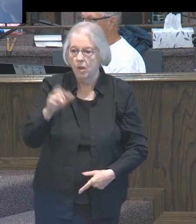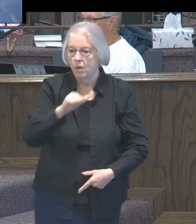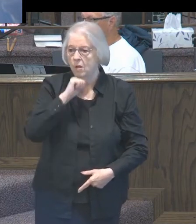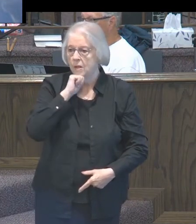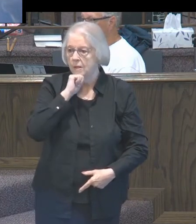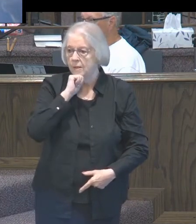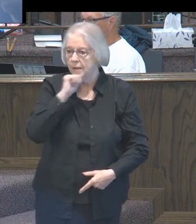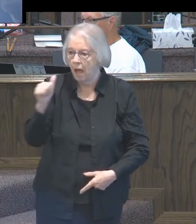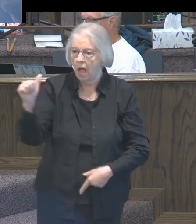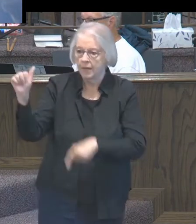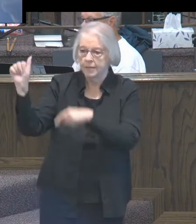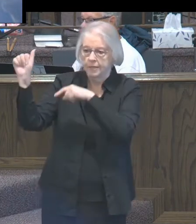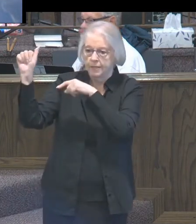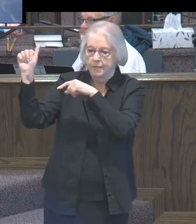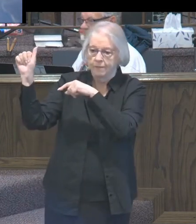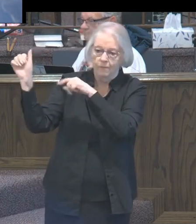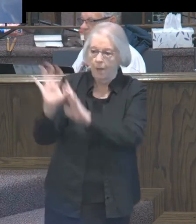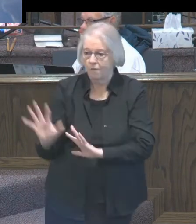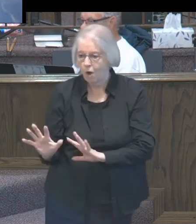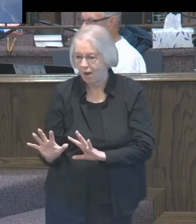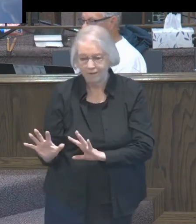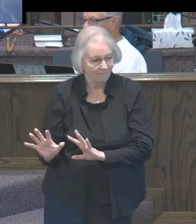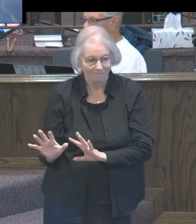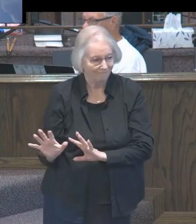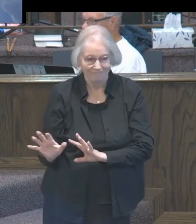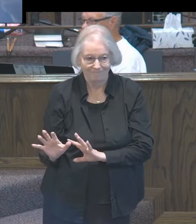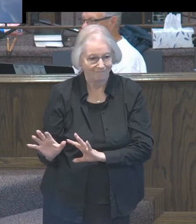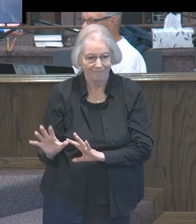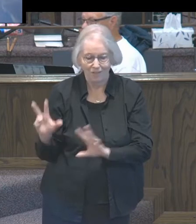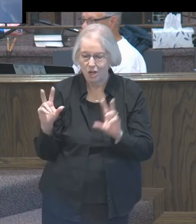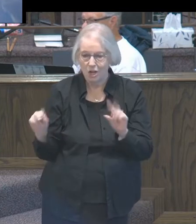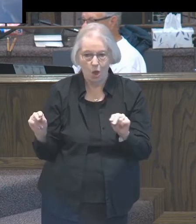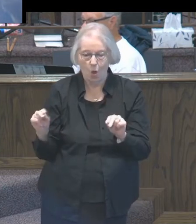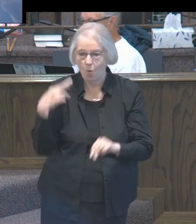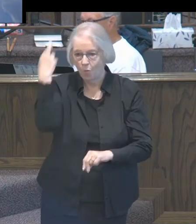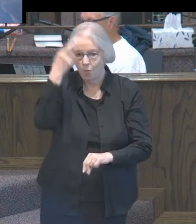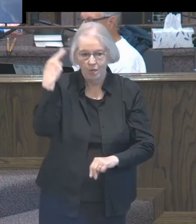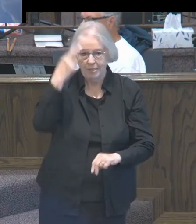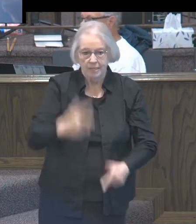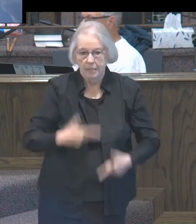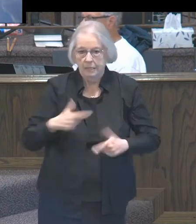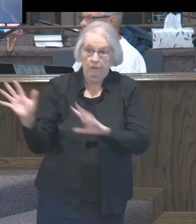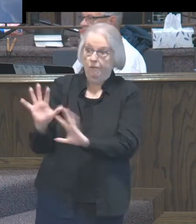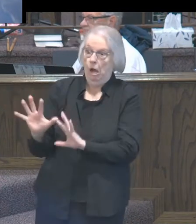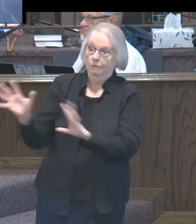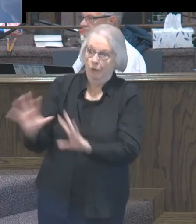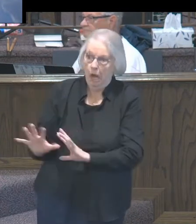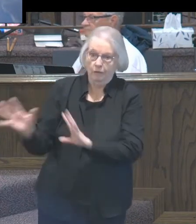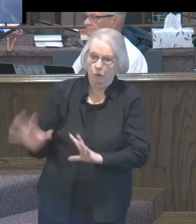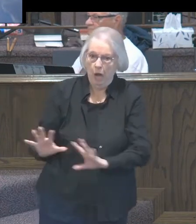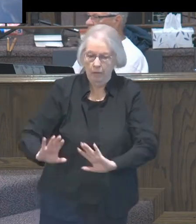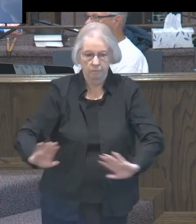fear. We have no reason to live in fear today as we